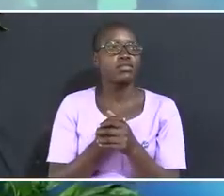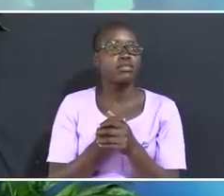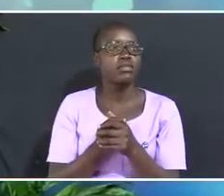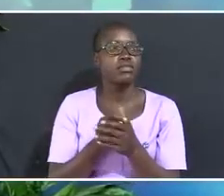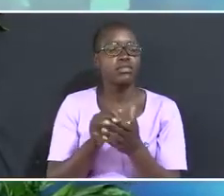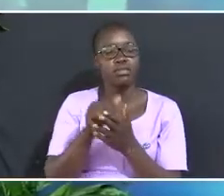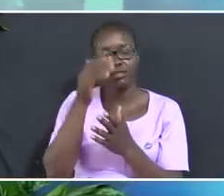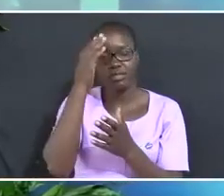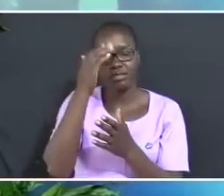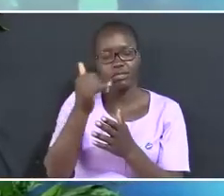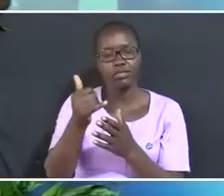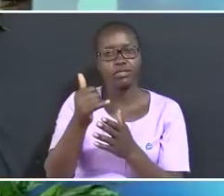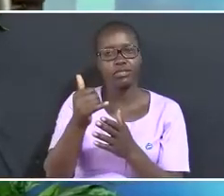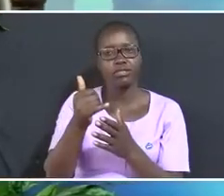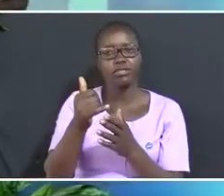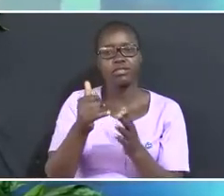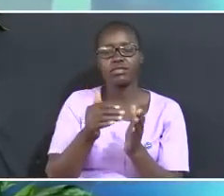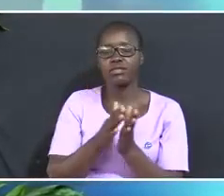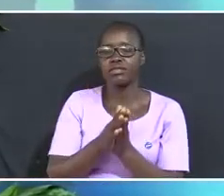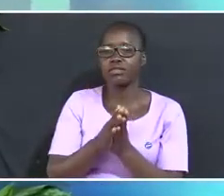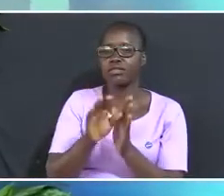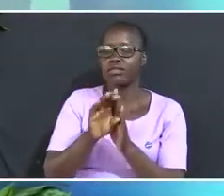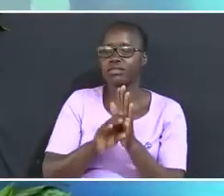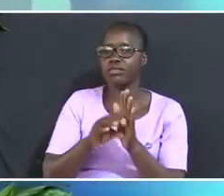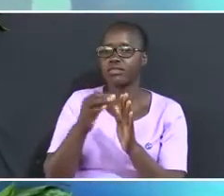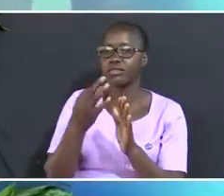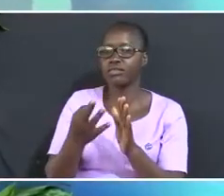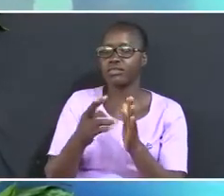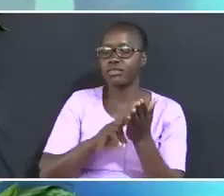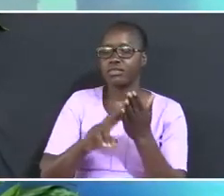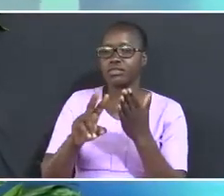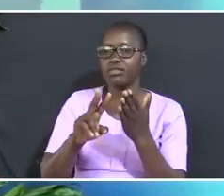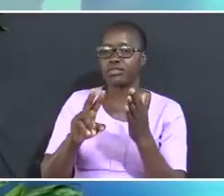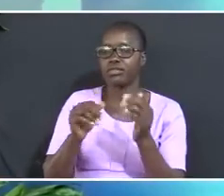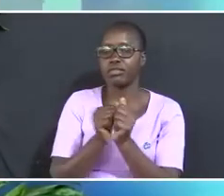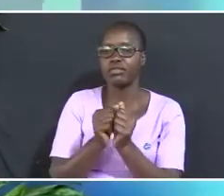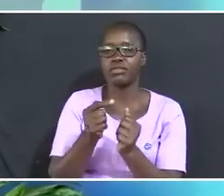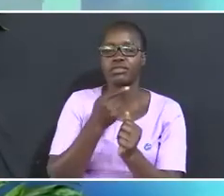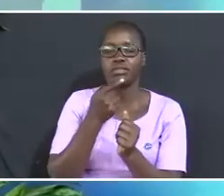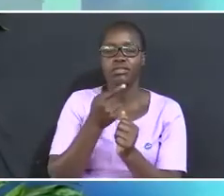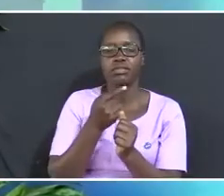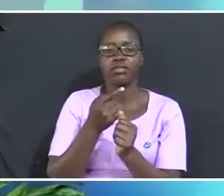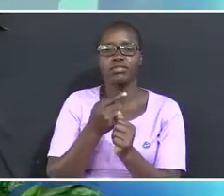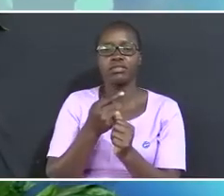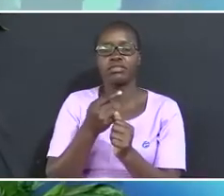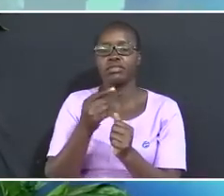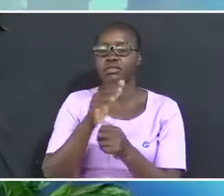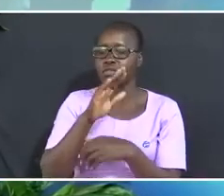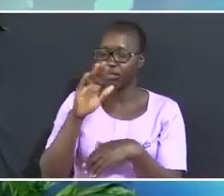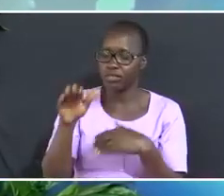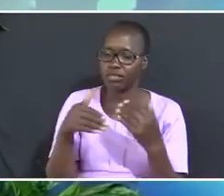That is why Romans chapter 3, beginning verse 10, it says,